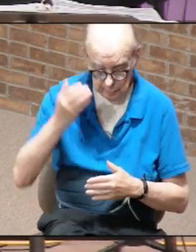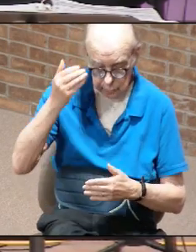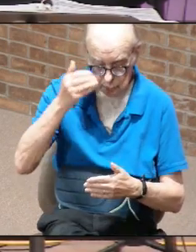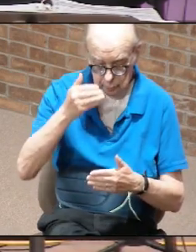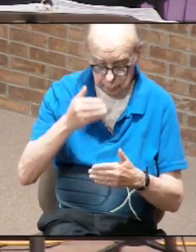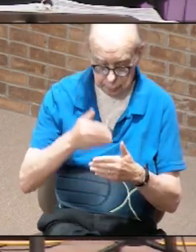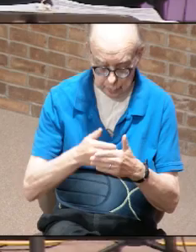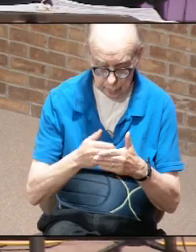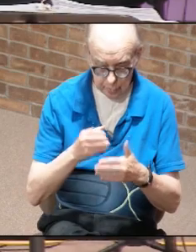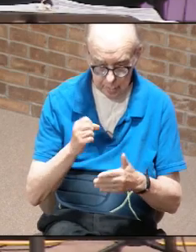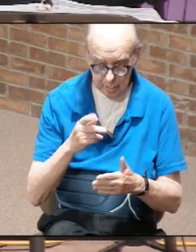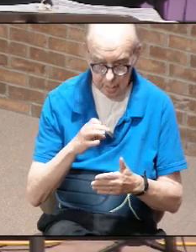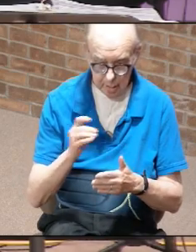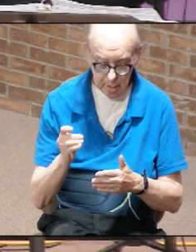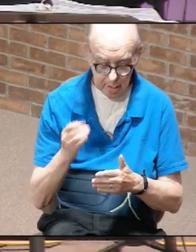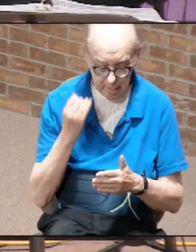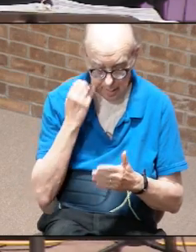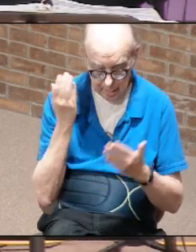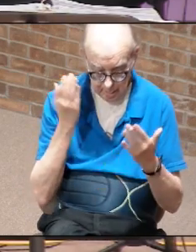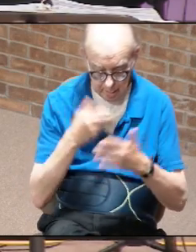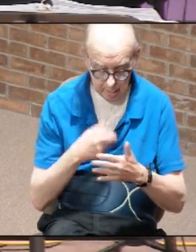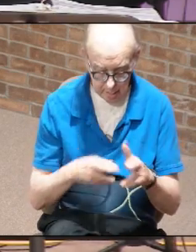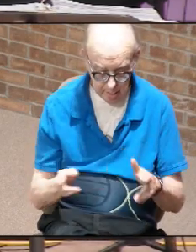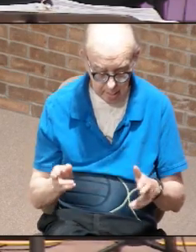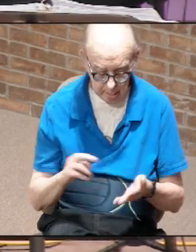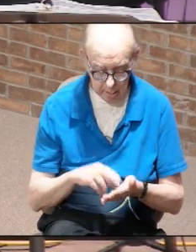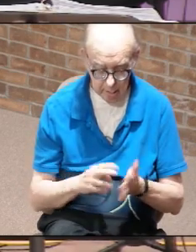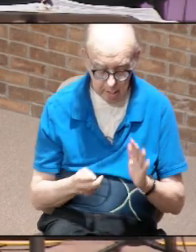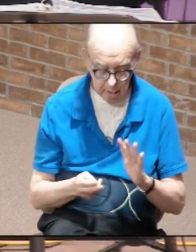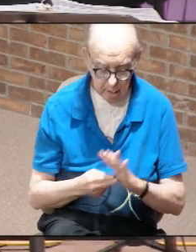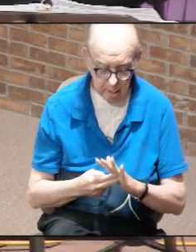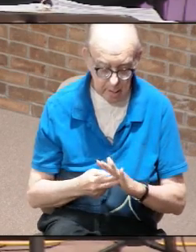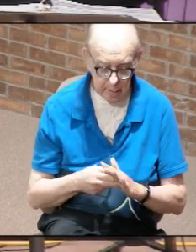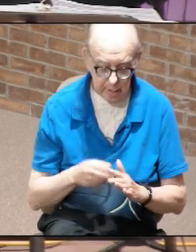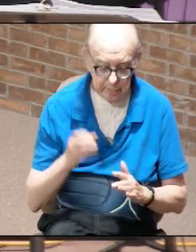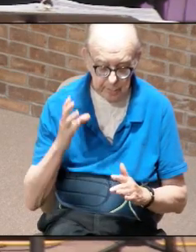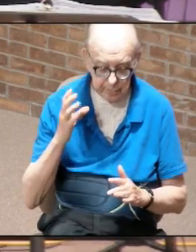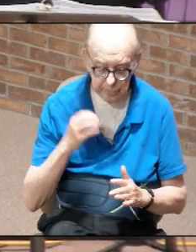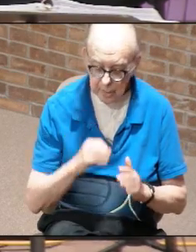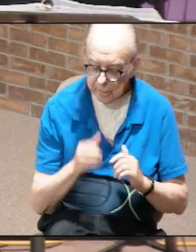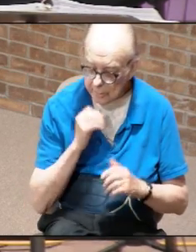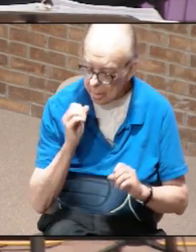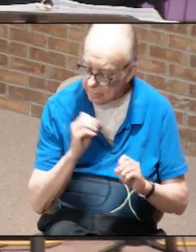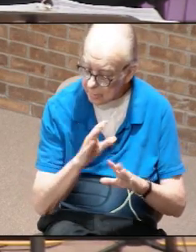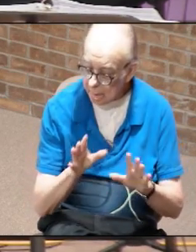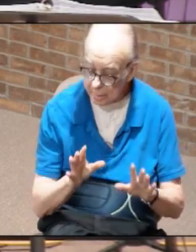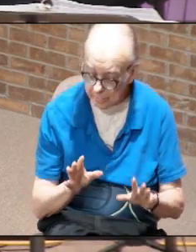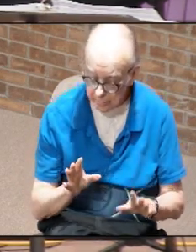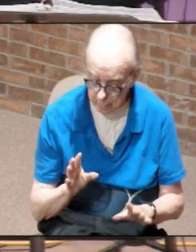shades? You know, if it's dark in the room, does that mean that the sun isn't shining?